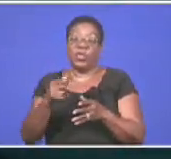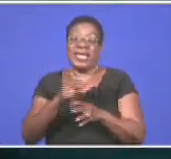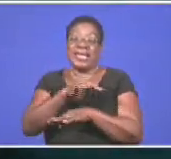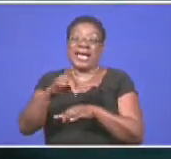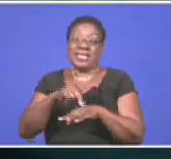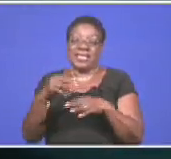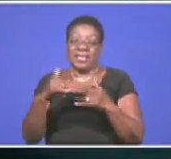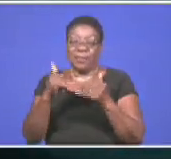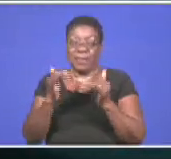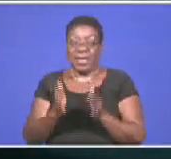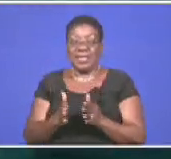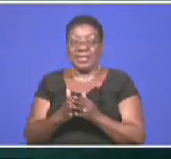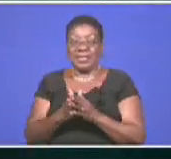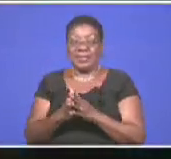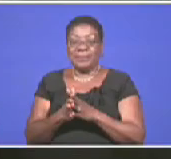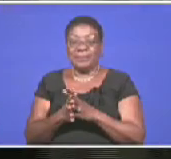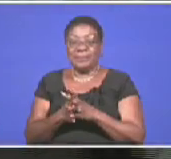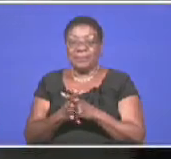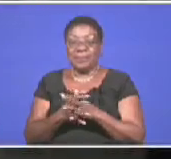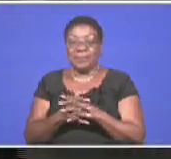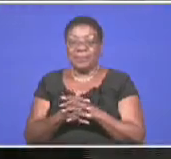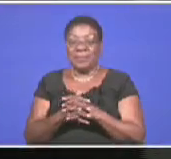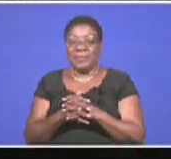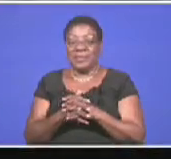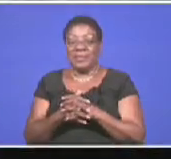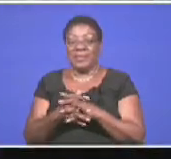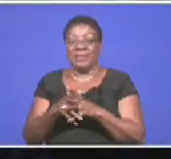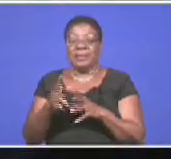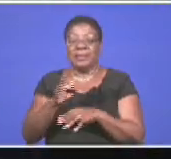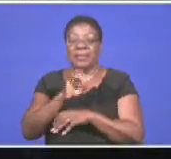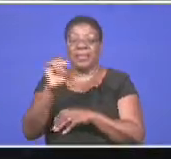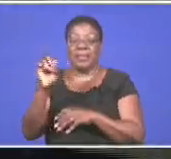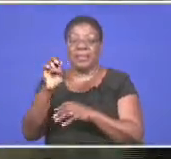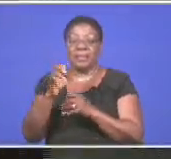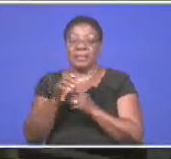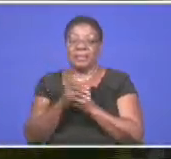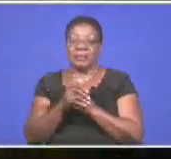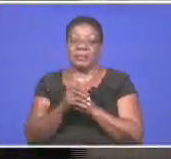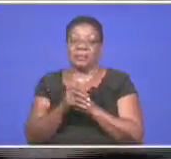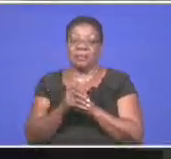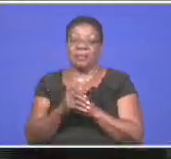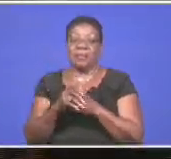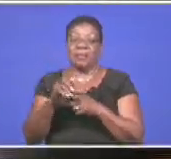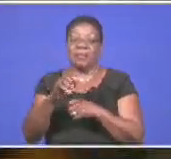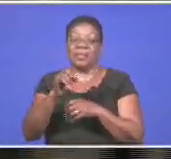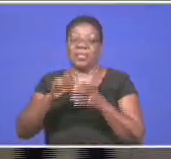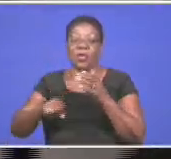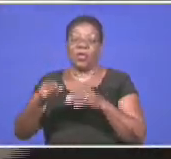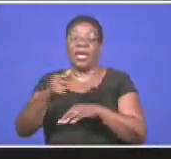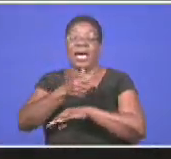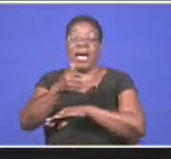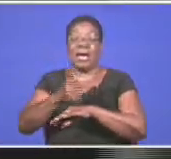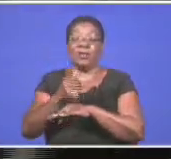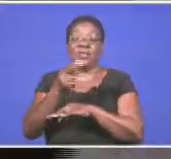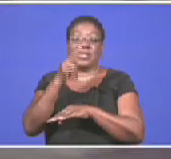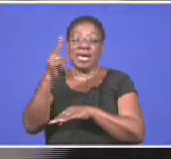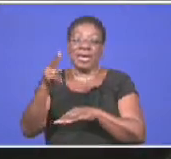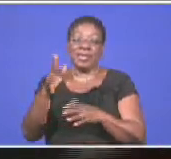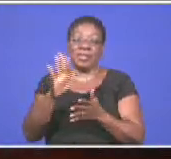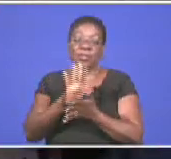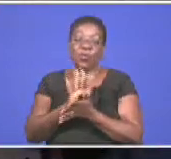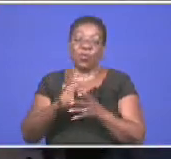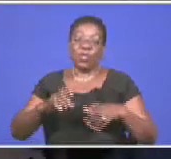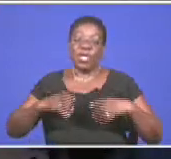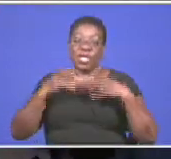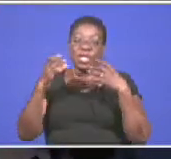McPhee to take down CB Bethel 38-35. The Eagles are the 2019 South Andrews High School Basketball Tournament